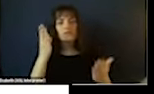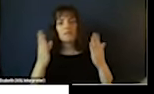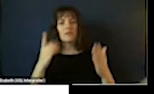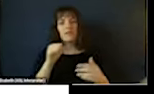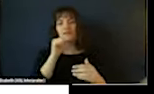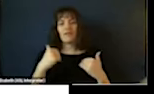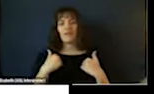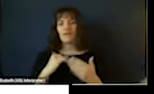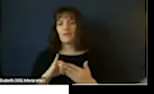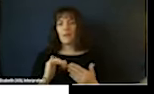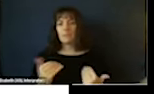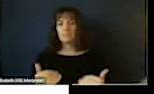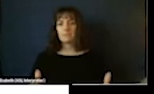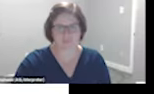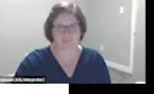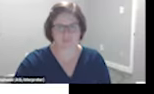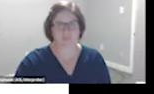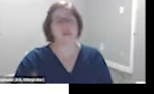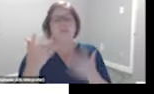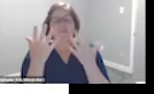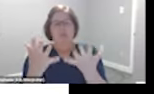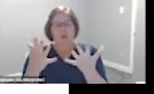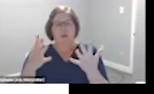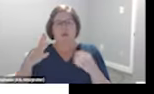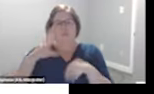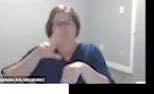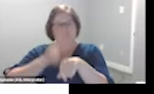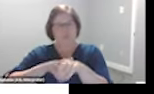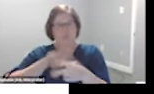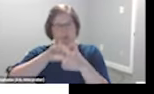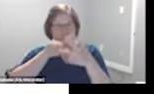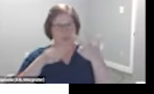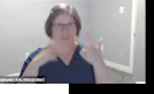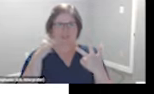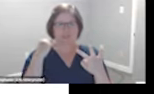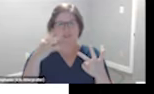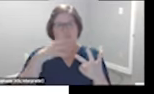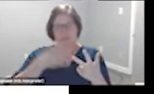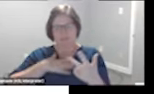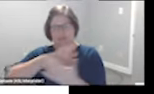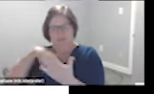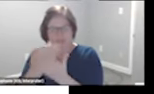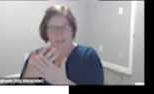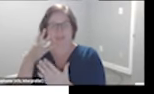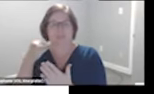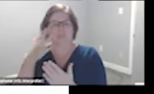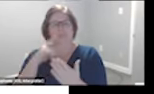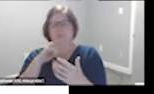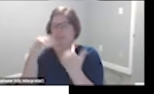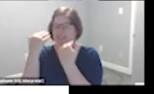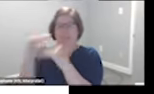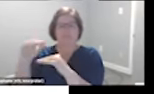So of course, those three experiences and my entire experience are way too limited to plan to be